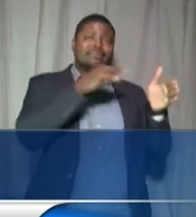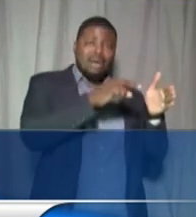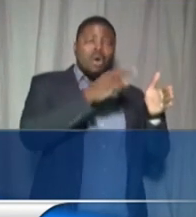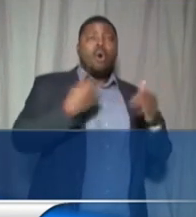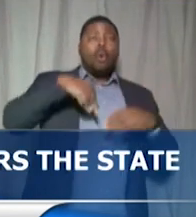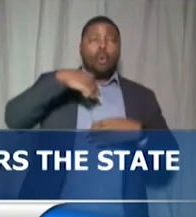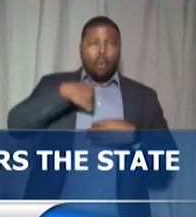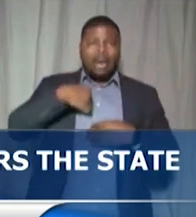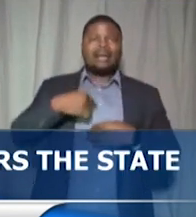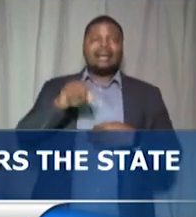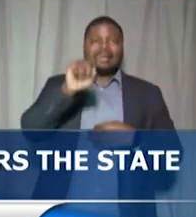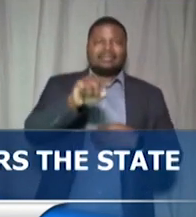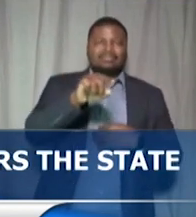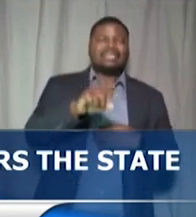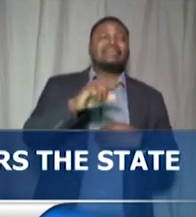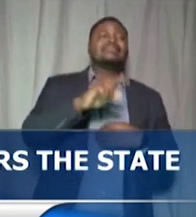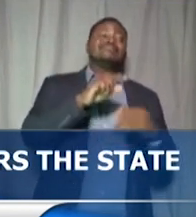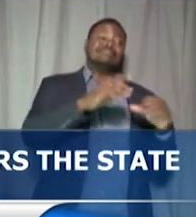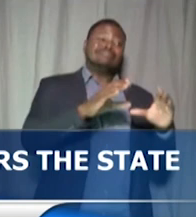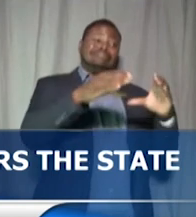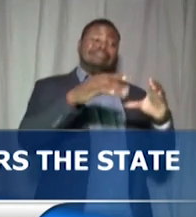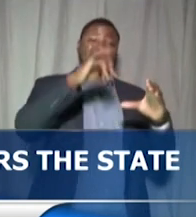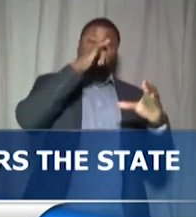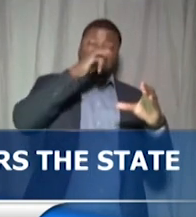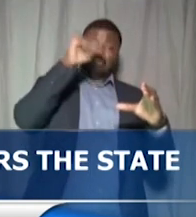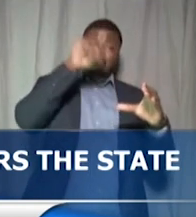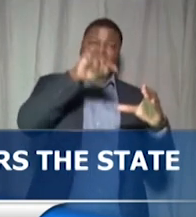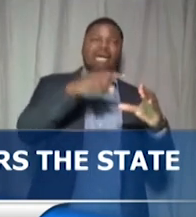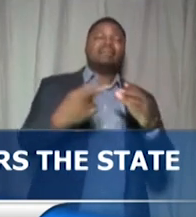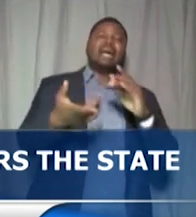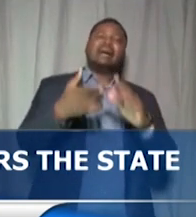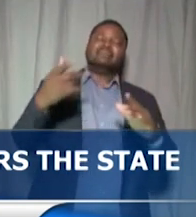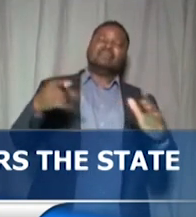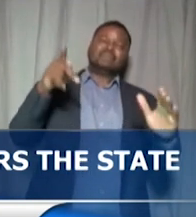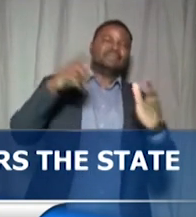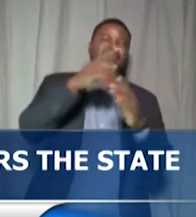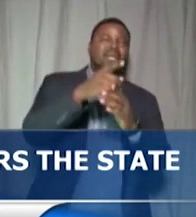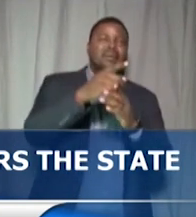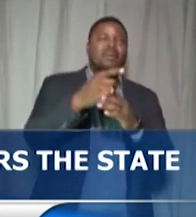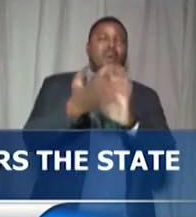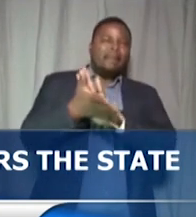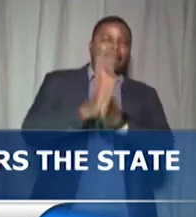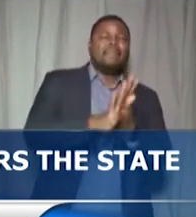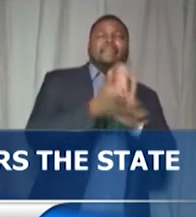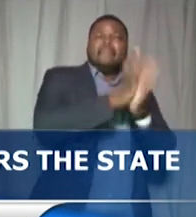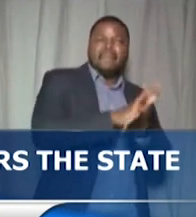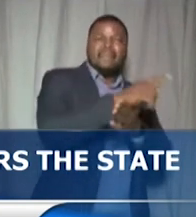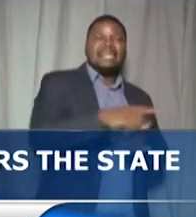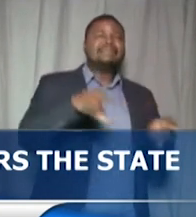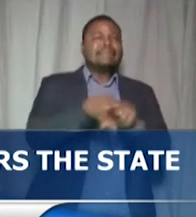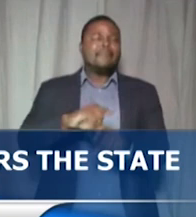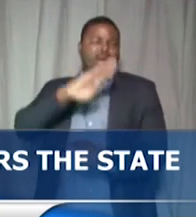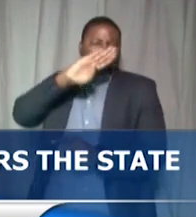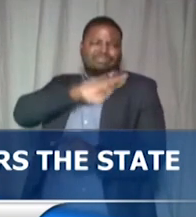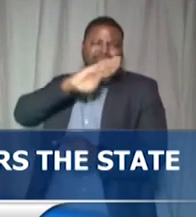Gauteng, and all the soldiers have ensured that all those particular Zamazamas are